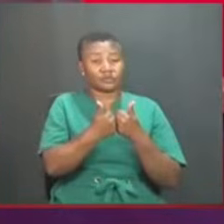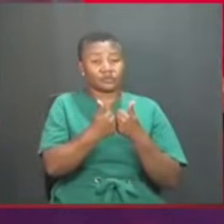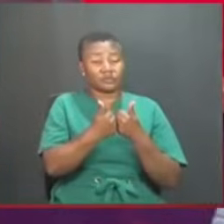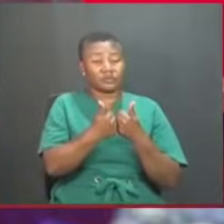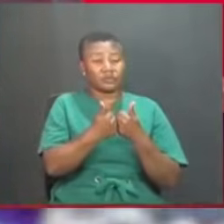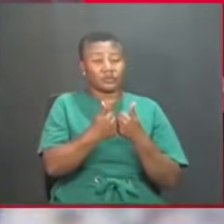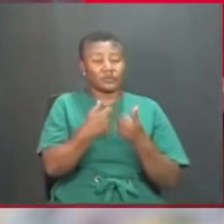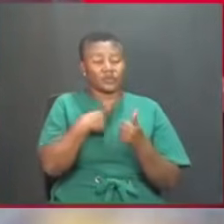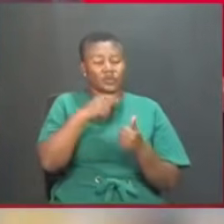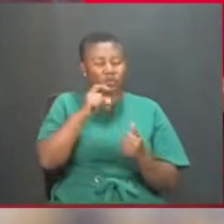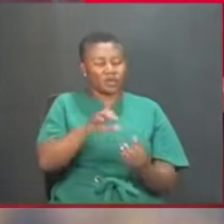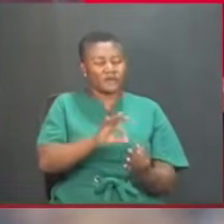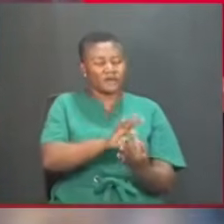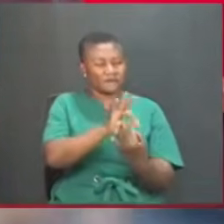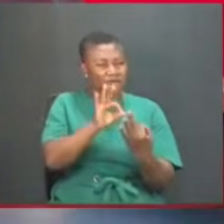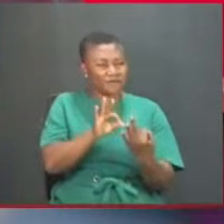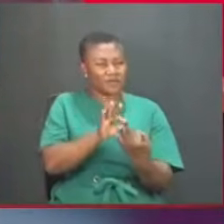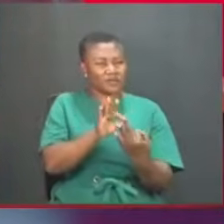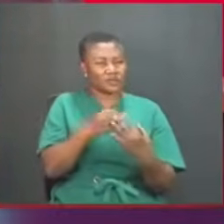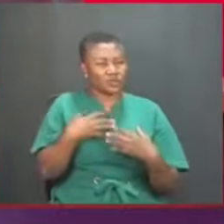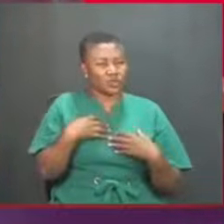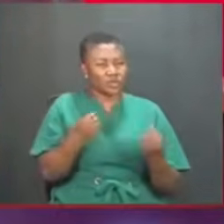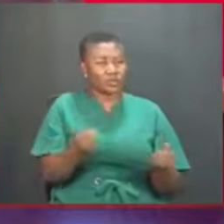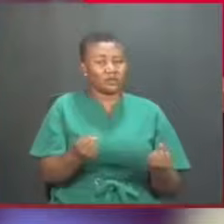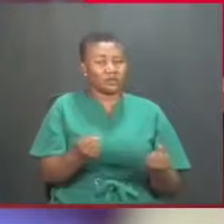confront it head on.